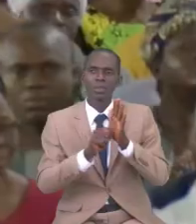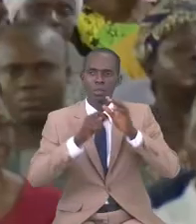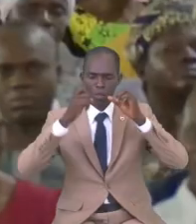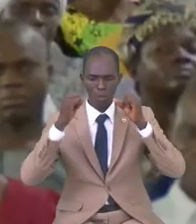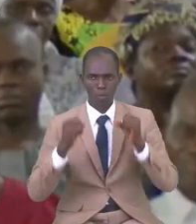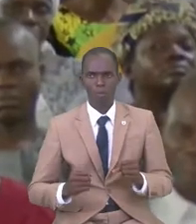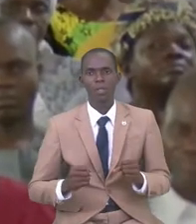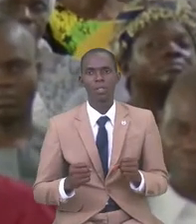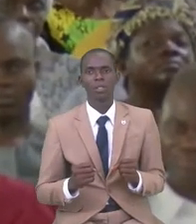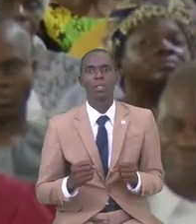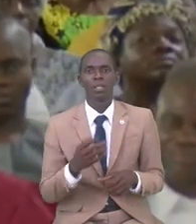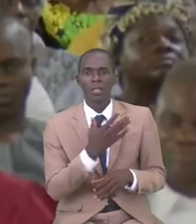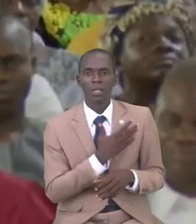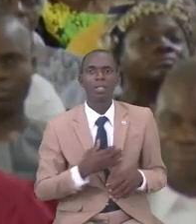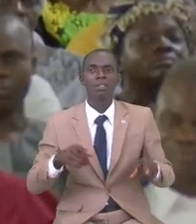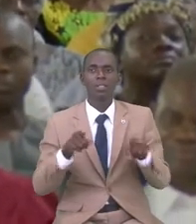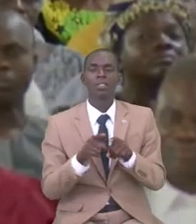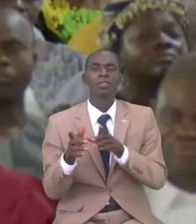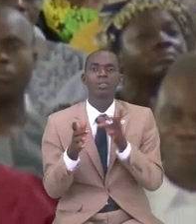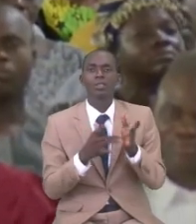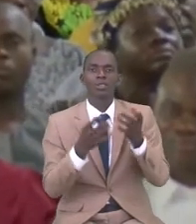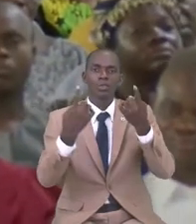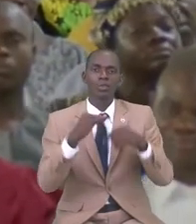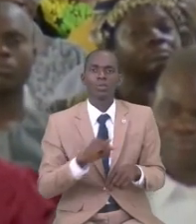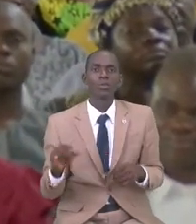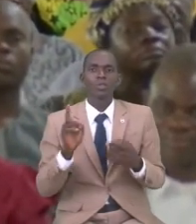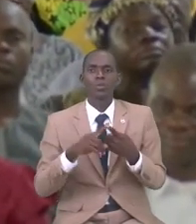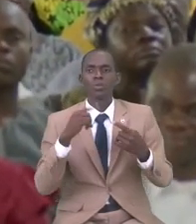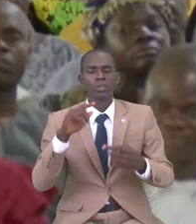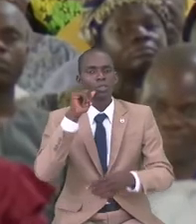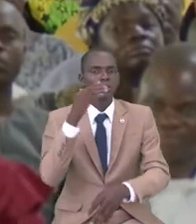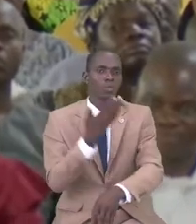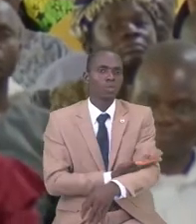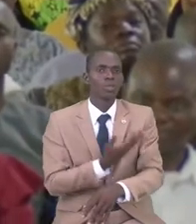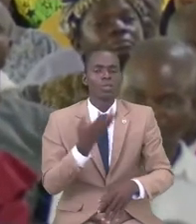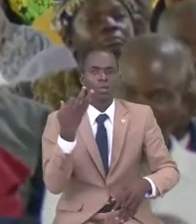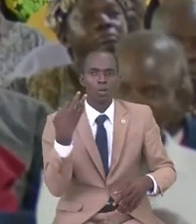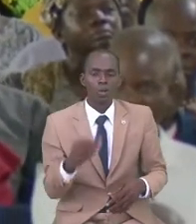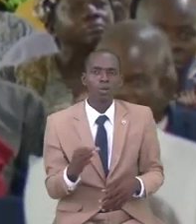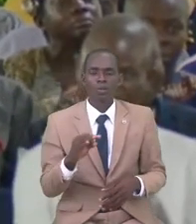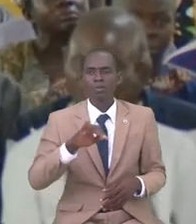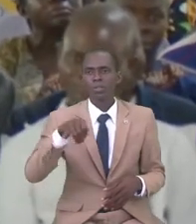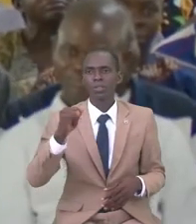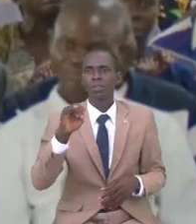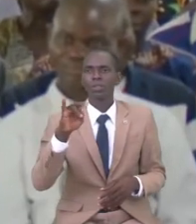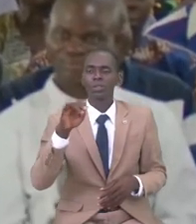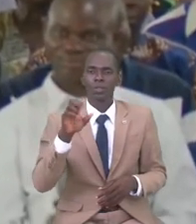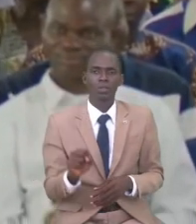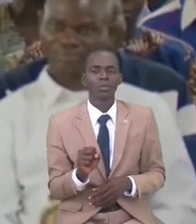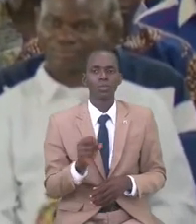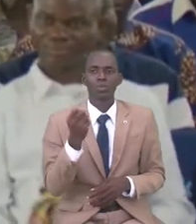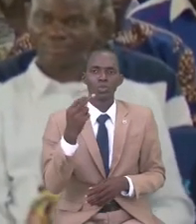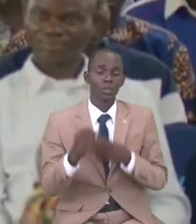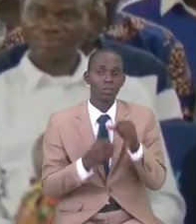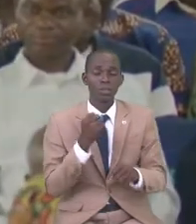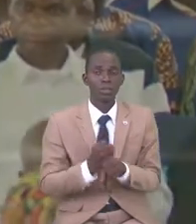now Jesus coming to the daughter of Jairus, 12 years of age, a daughter, and